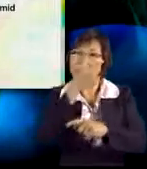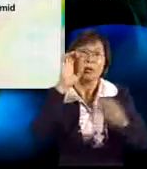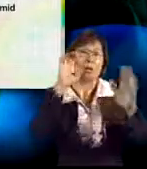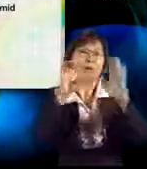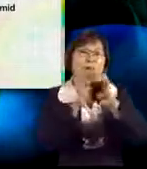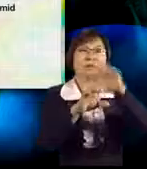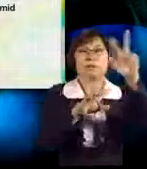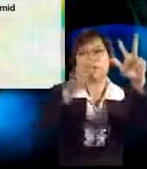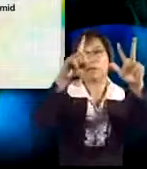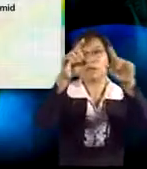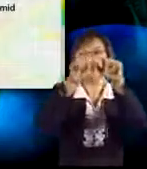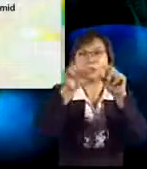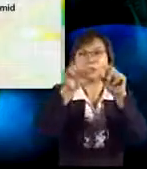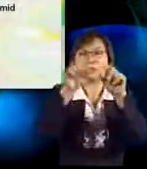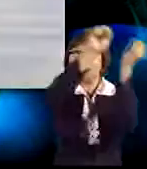three-dimensional shapes.